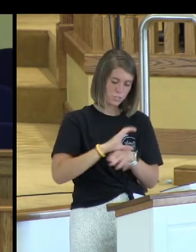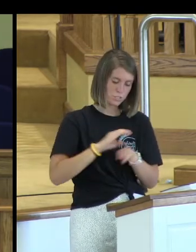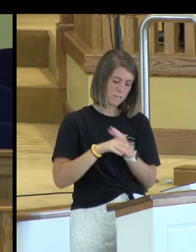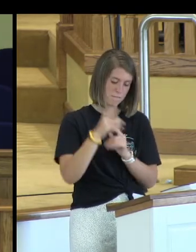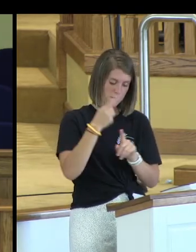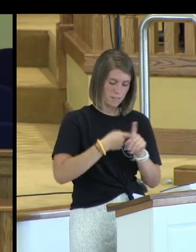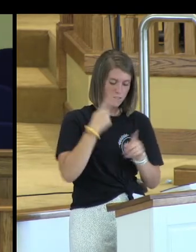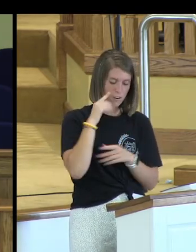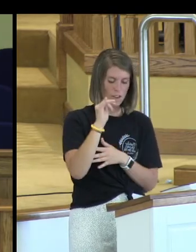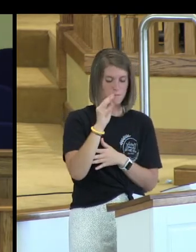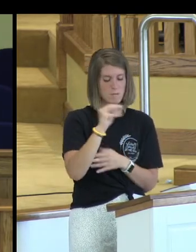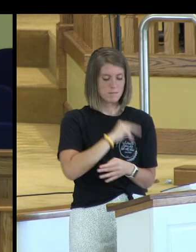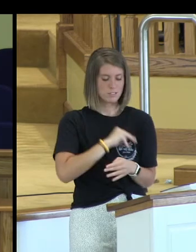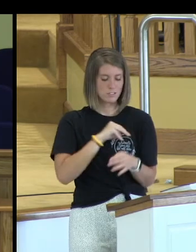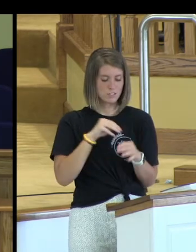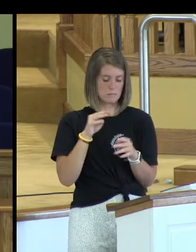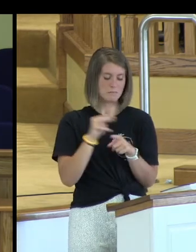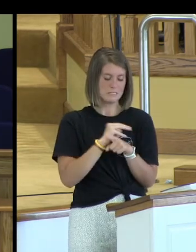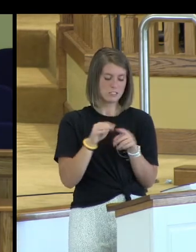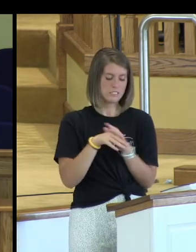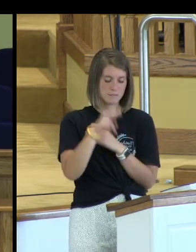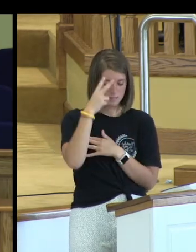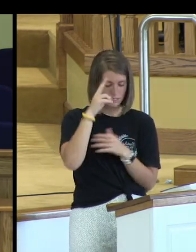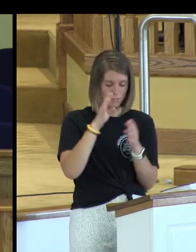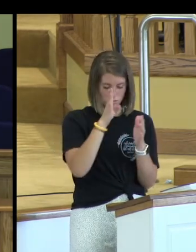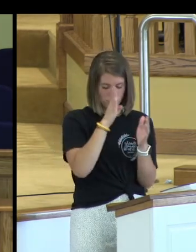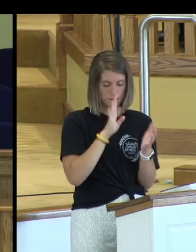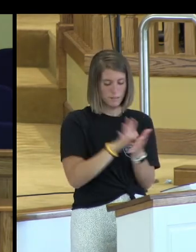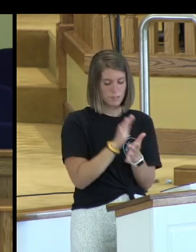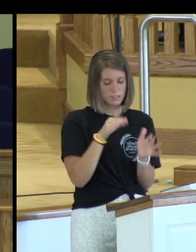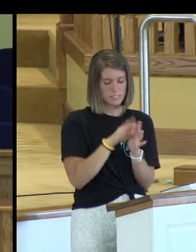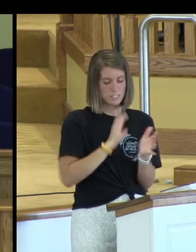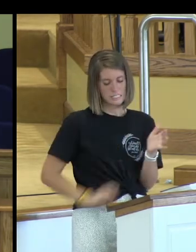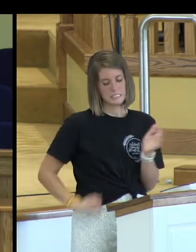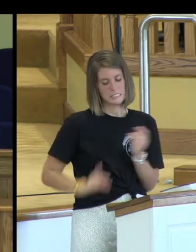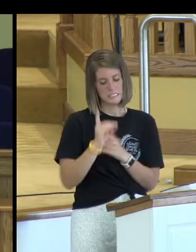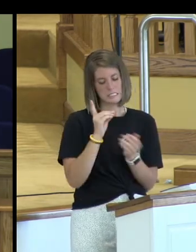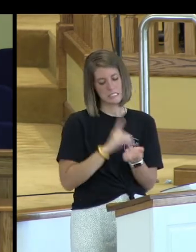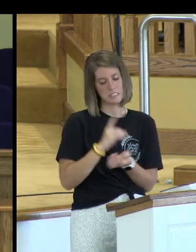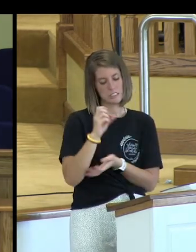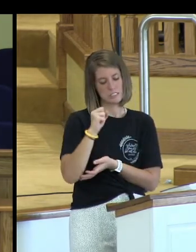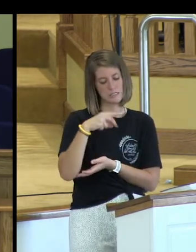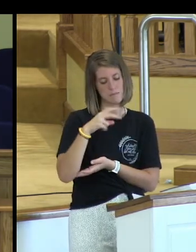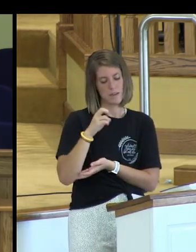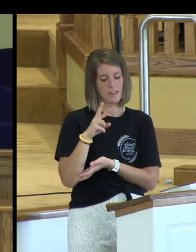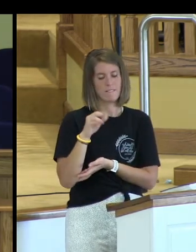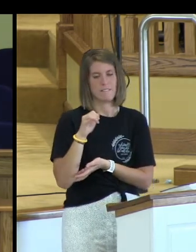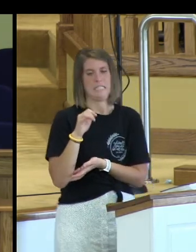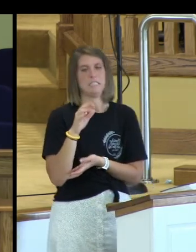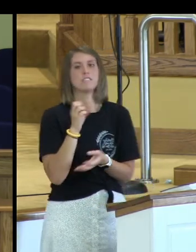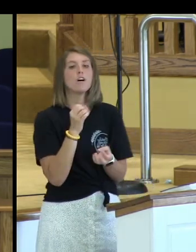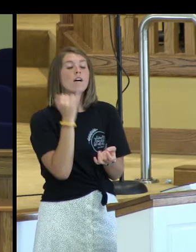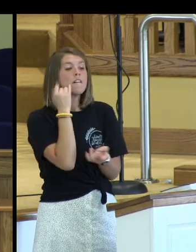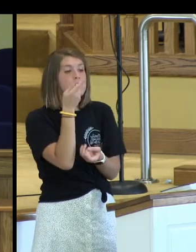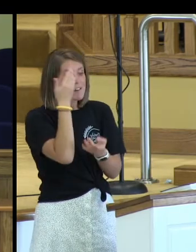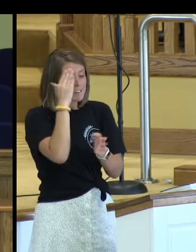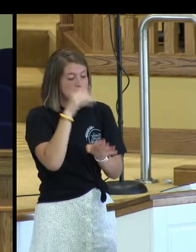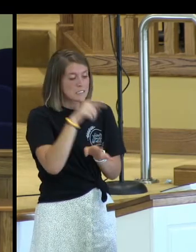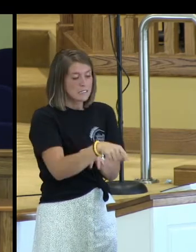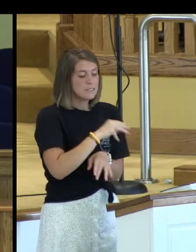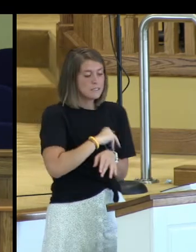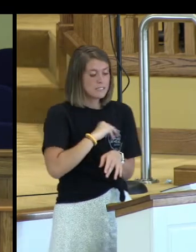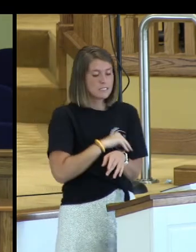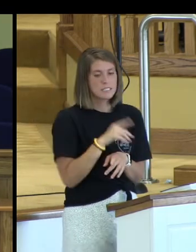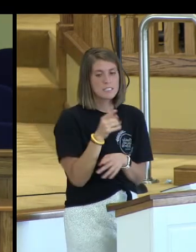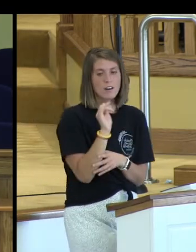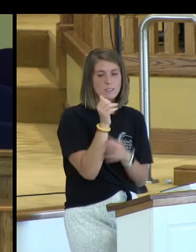IBOM ministry in Mexico. To God be the glory in Christ, Dr. Luther Spivey. And if you don't know him,